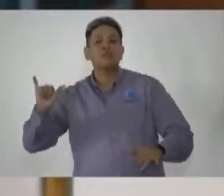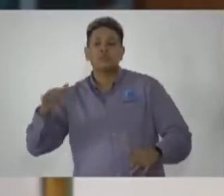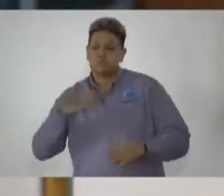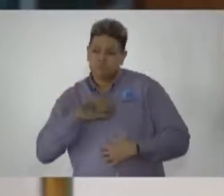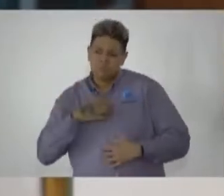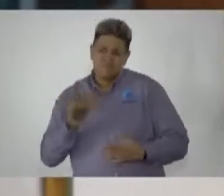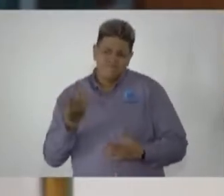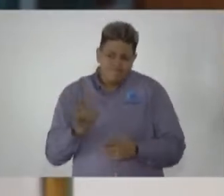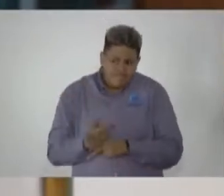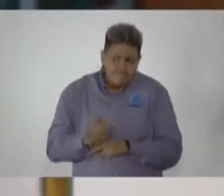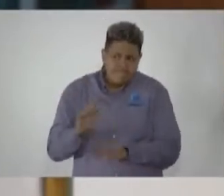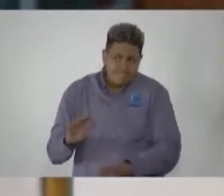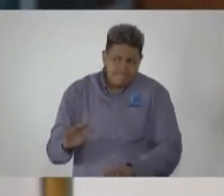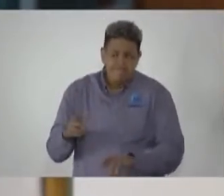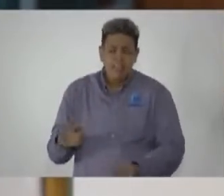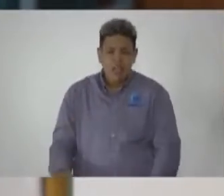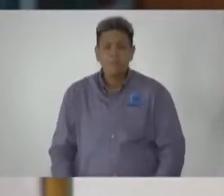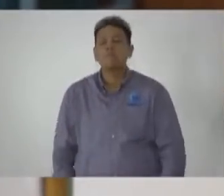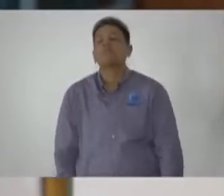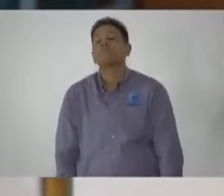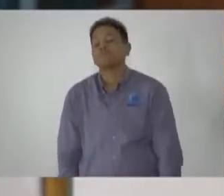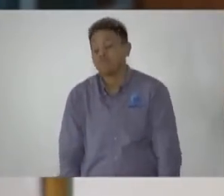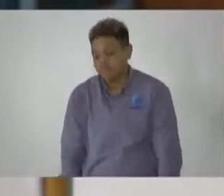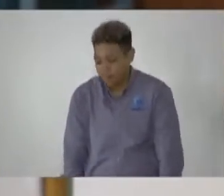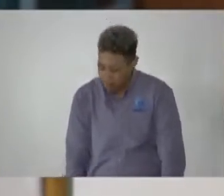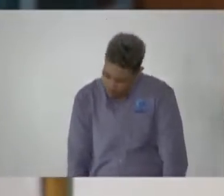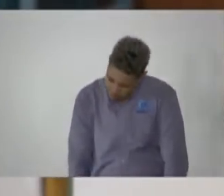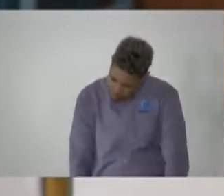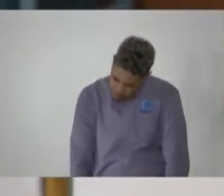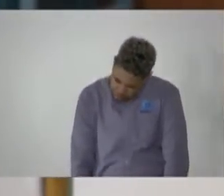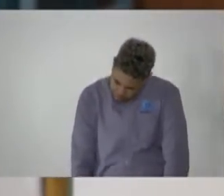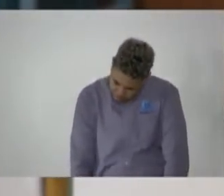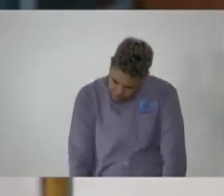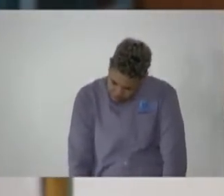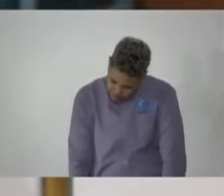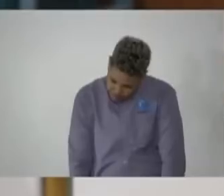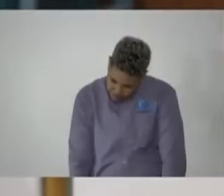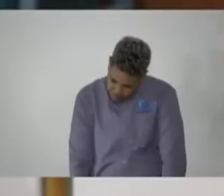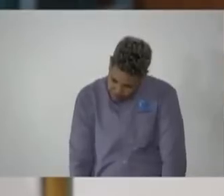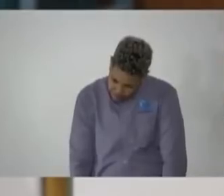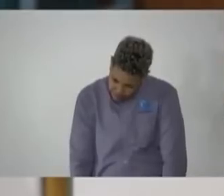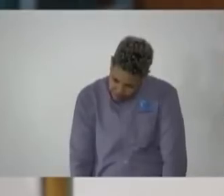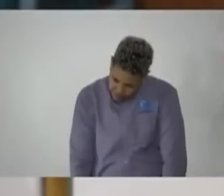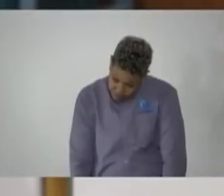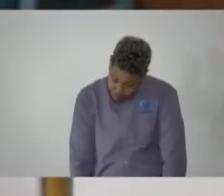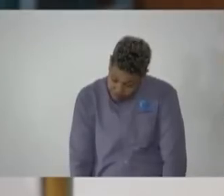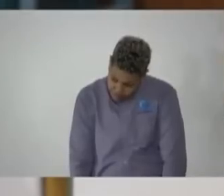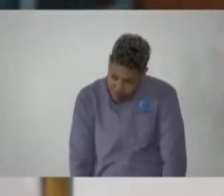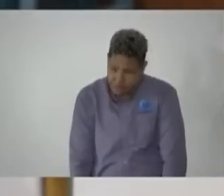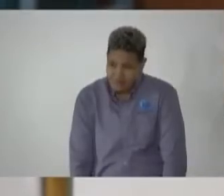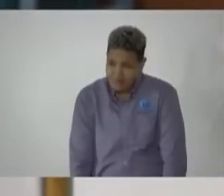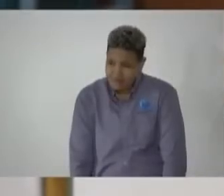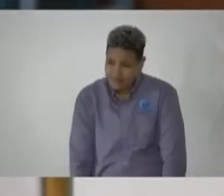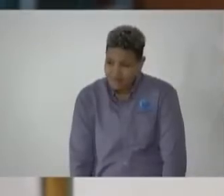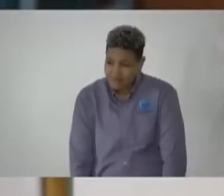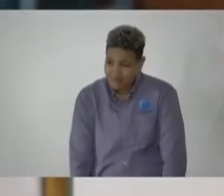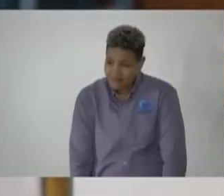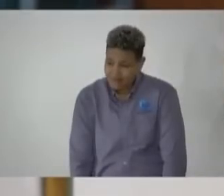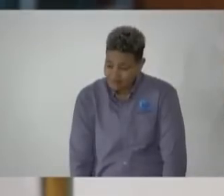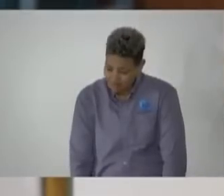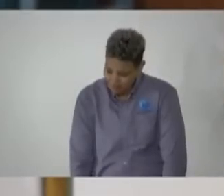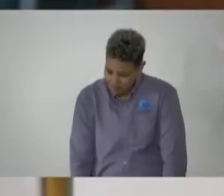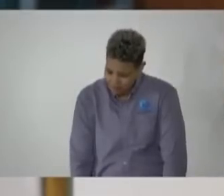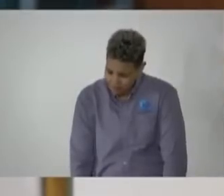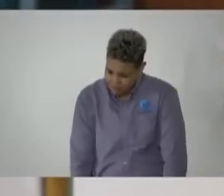and also at an earlier time, I believe it was in the House, and the caution that